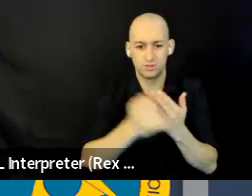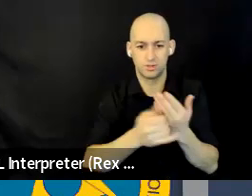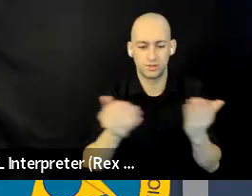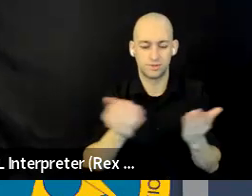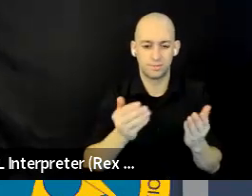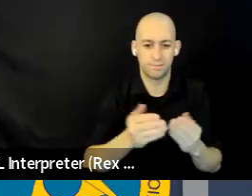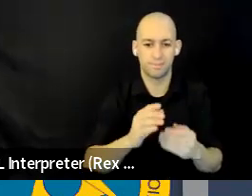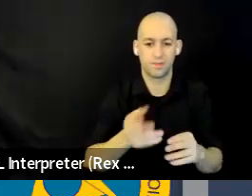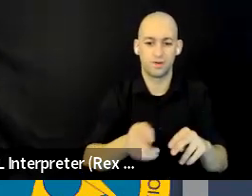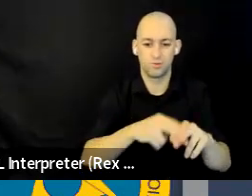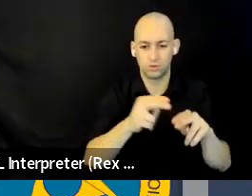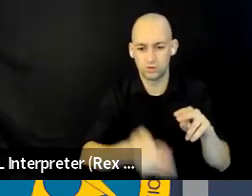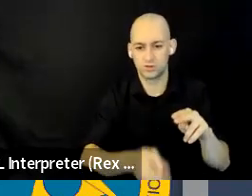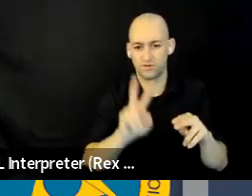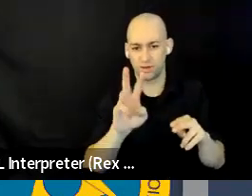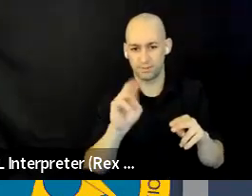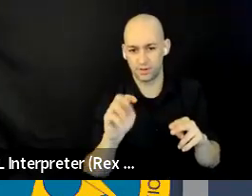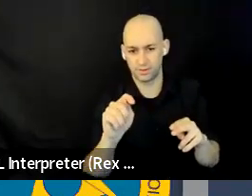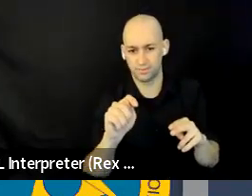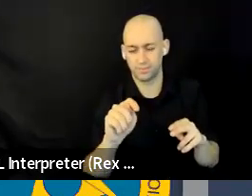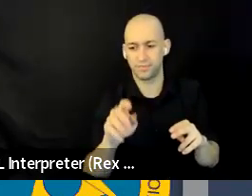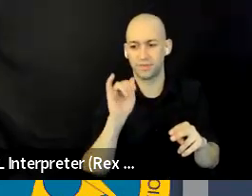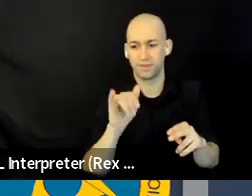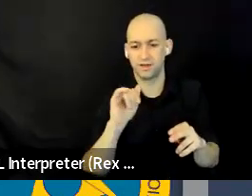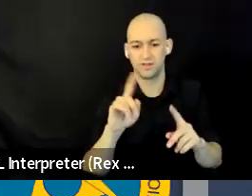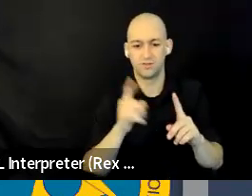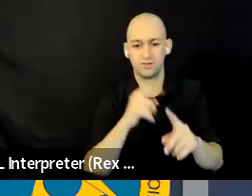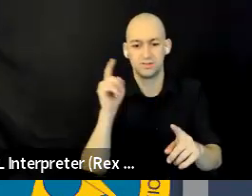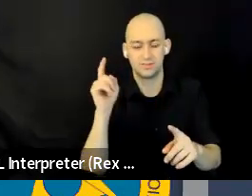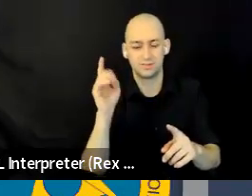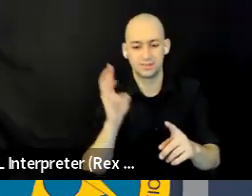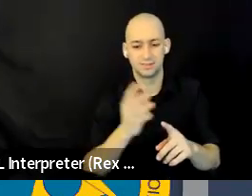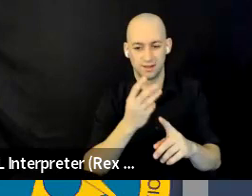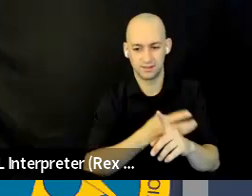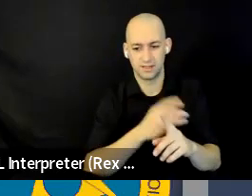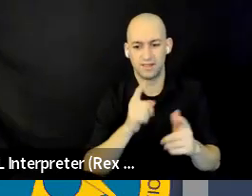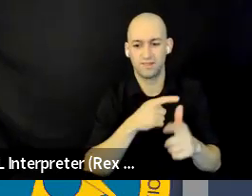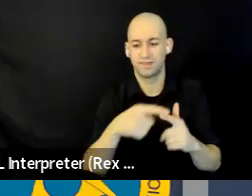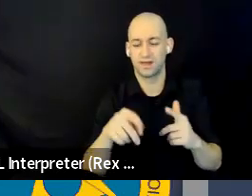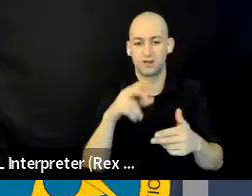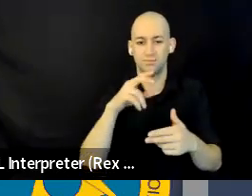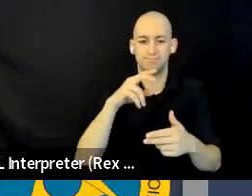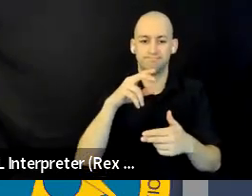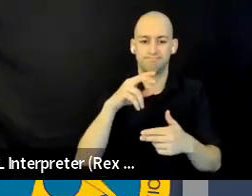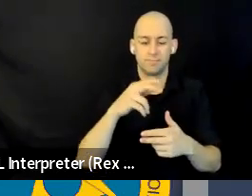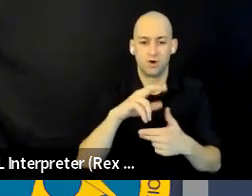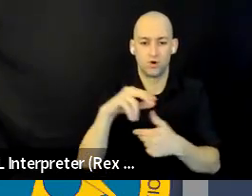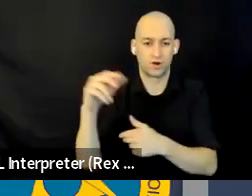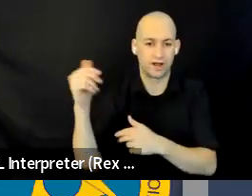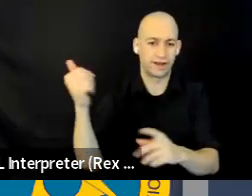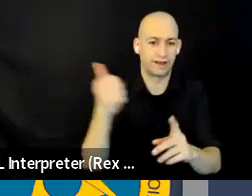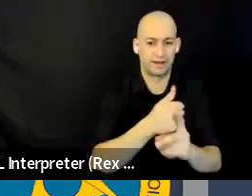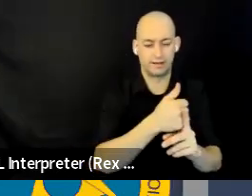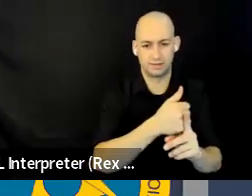lowers VMT. So that was the first 6 months, and then a hurricane hit that had 1 in 1,000 year